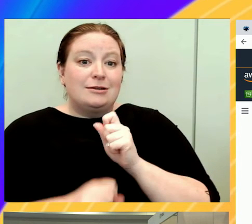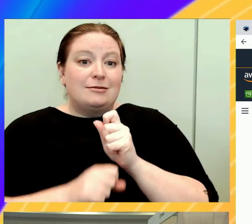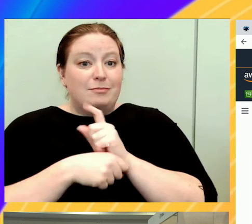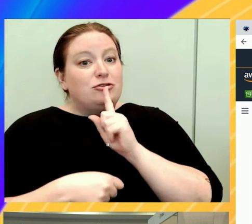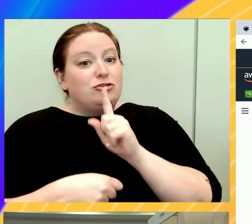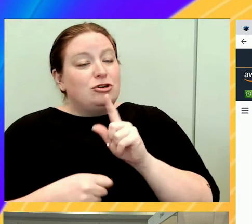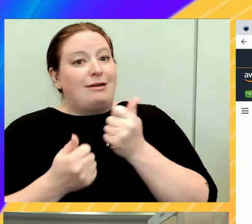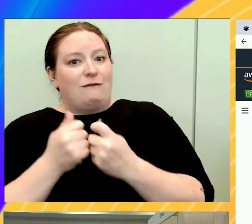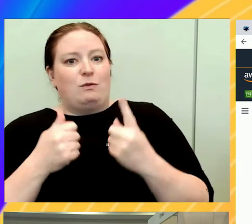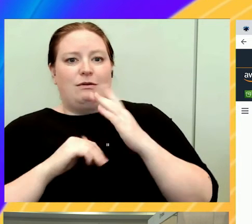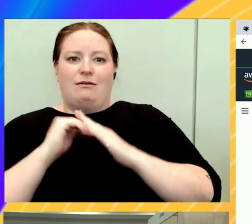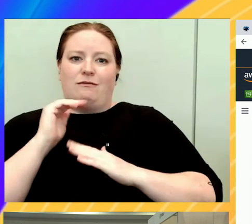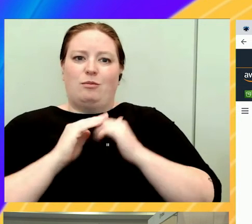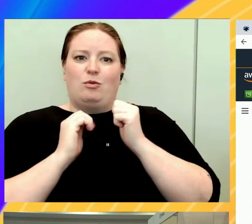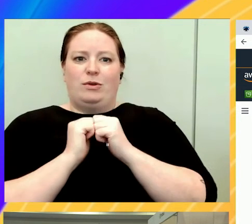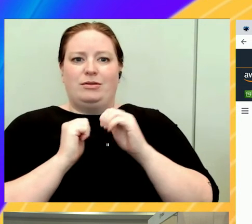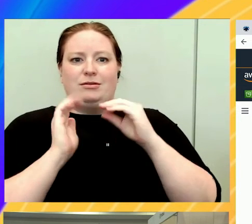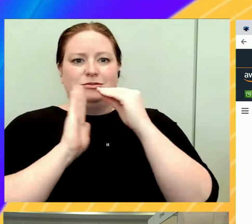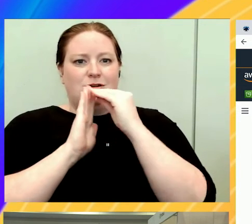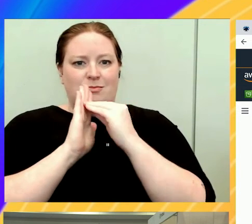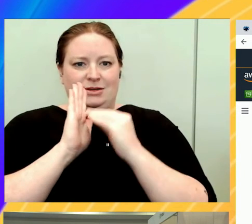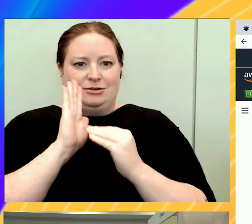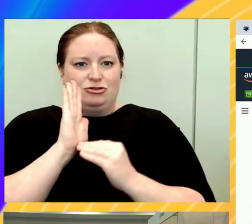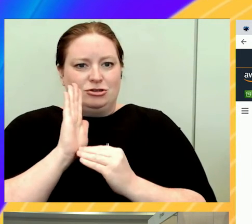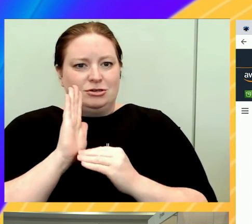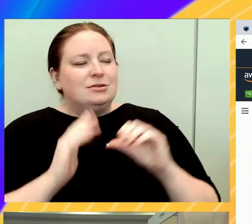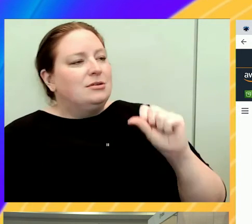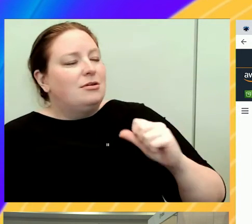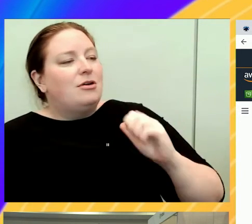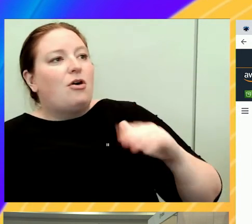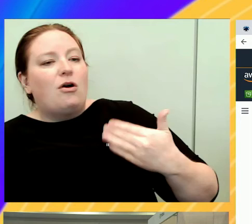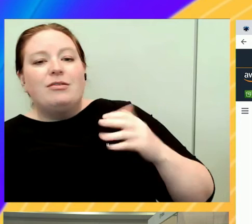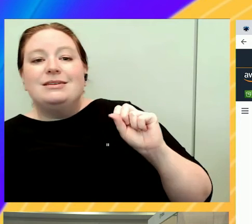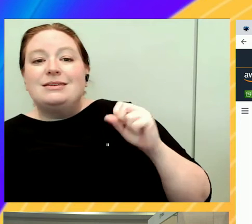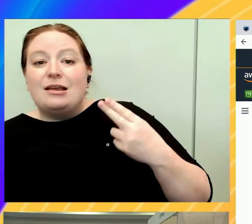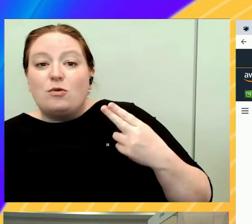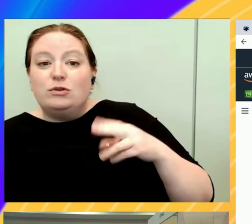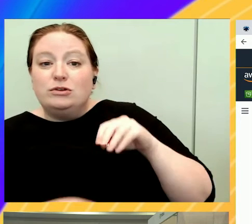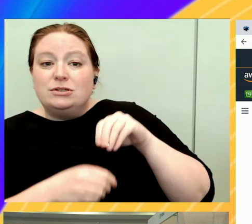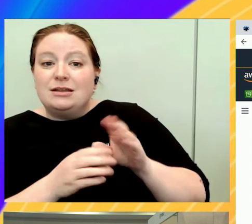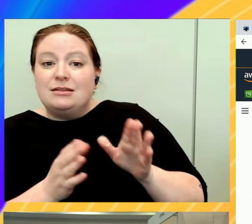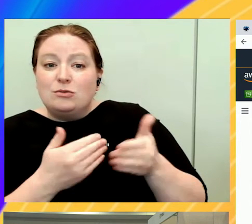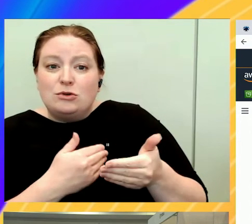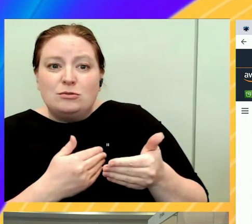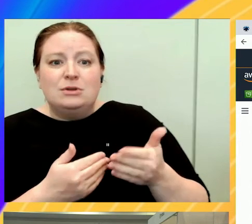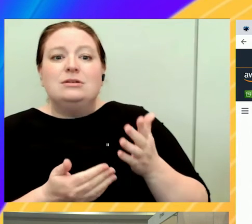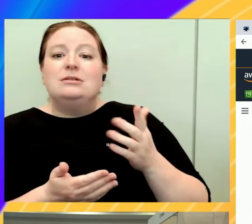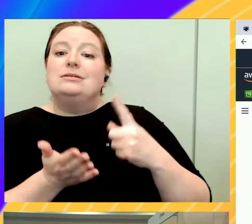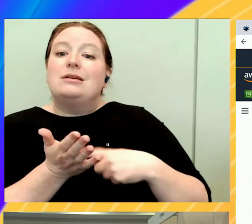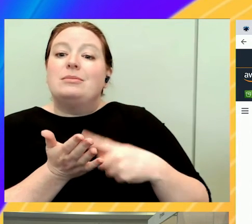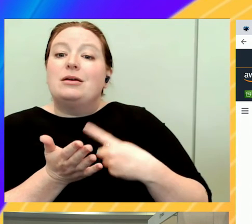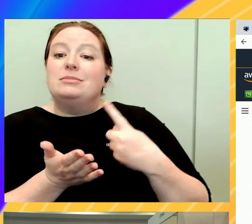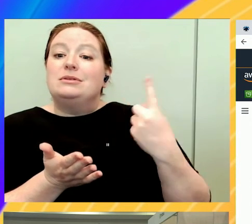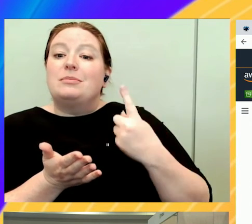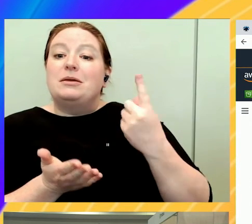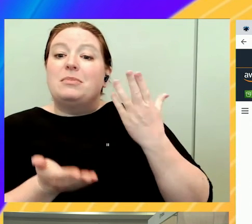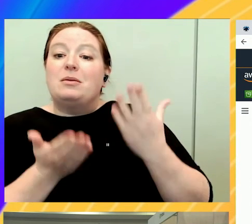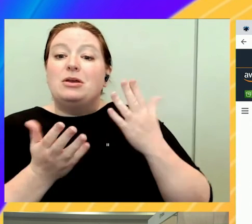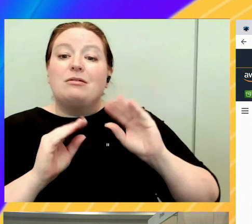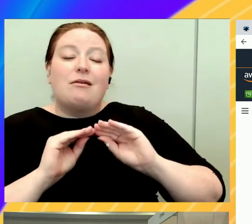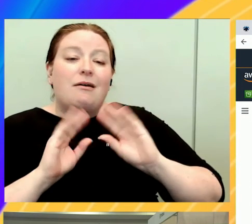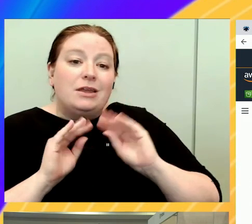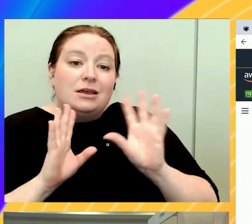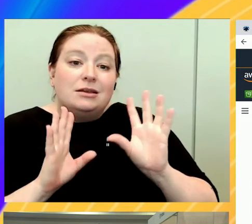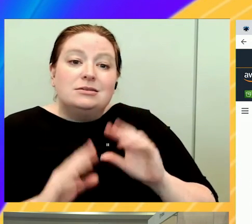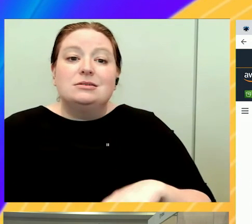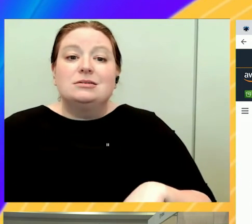just having all the stakeholders in the room, just discussing this stuff, even though some of it might seem obvious, brings up things that one of them